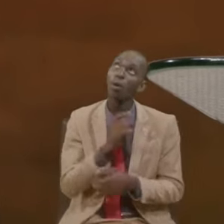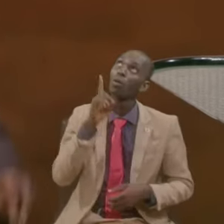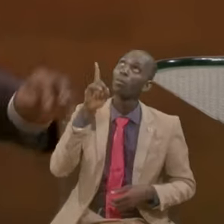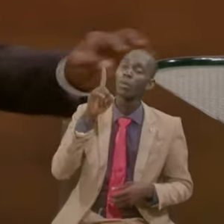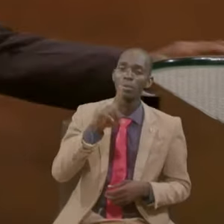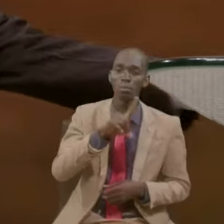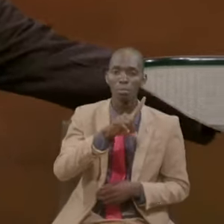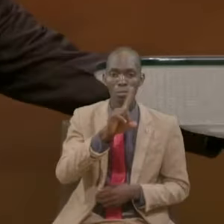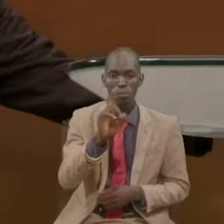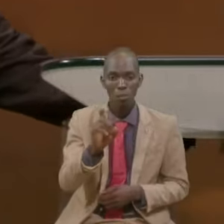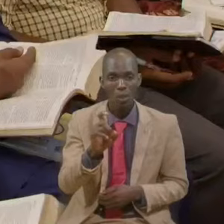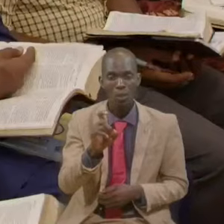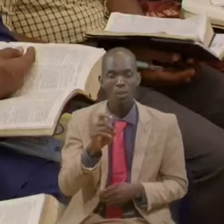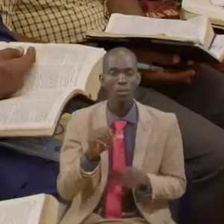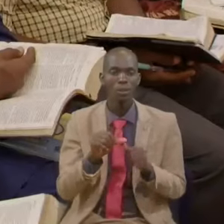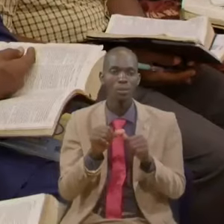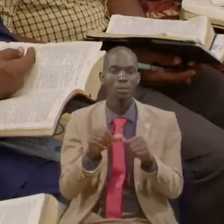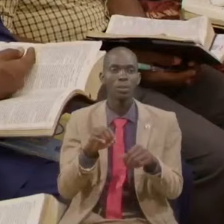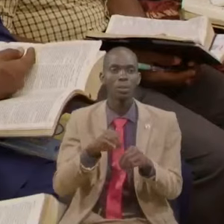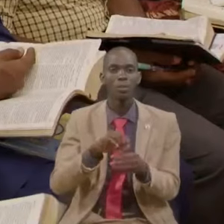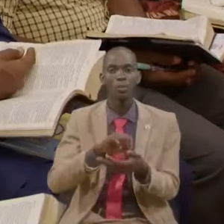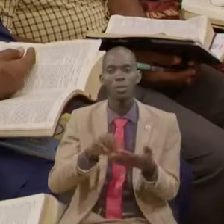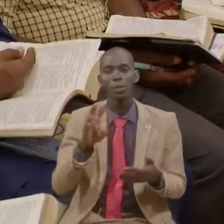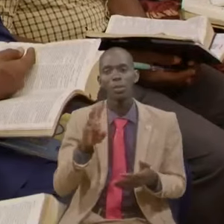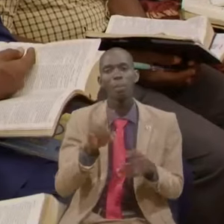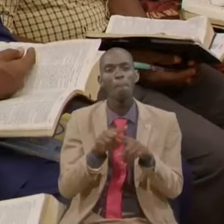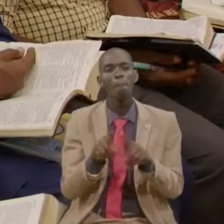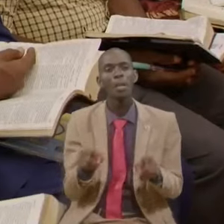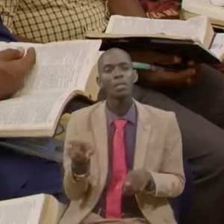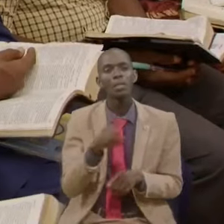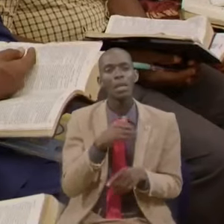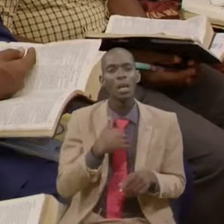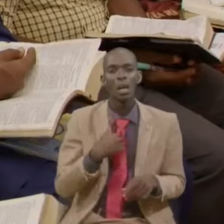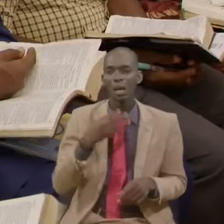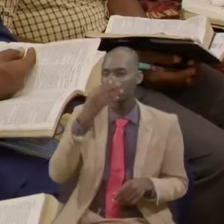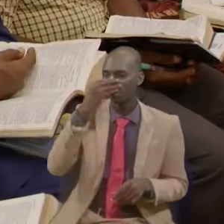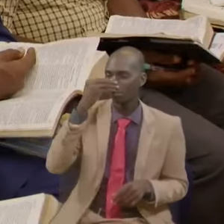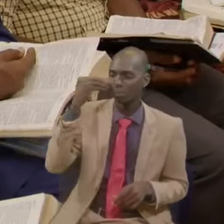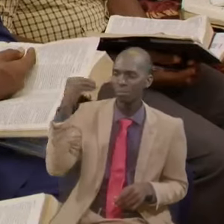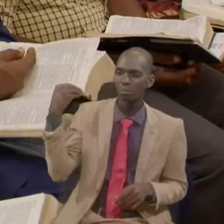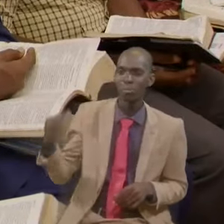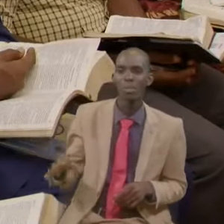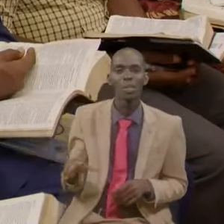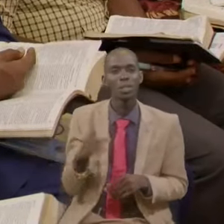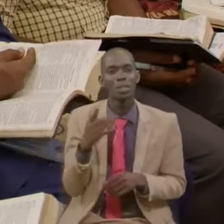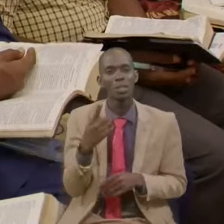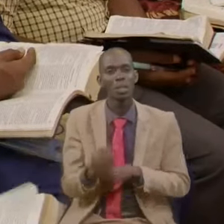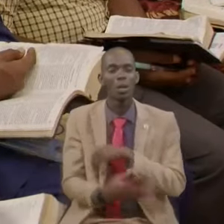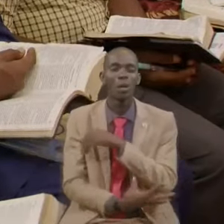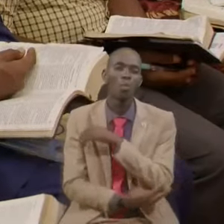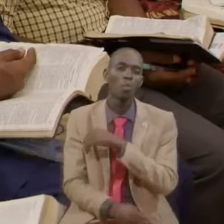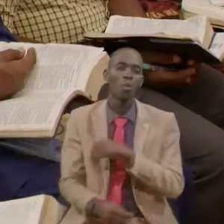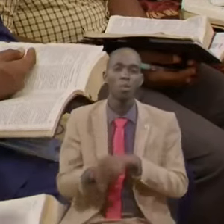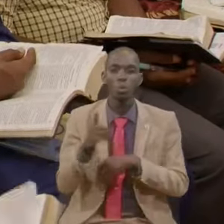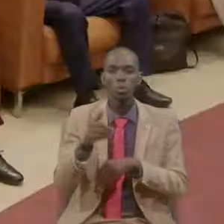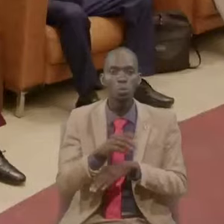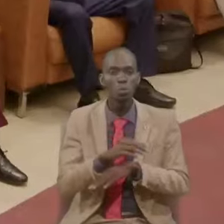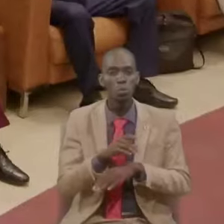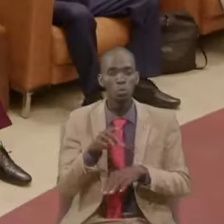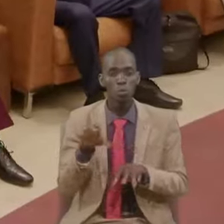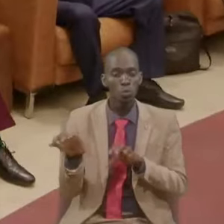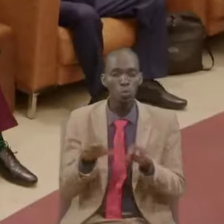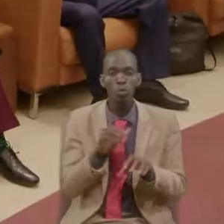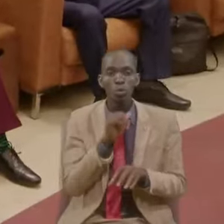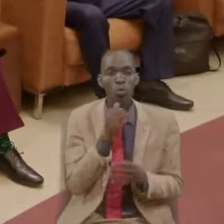verse 6. In verse 6, but ye have despised the poor. Do not rich